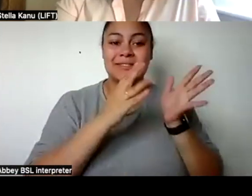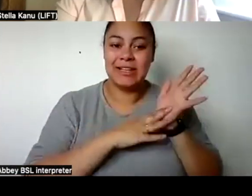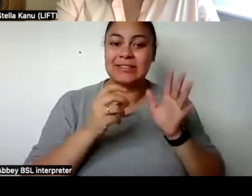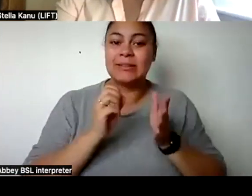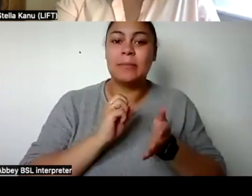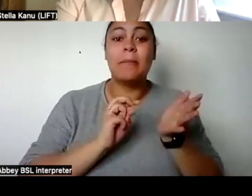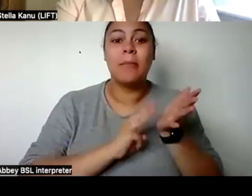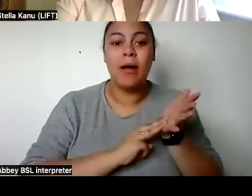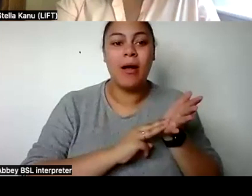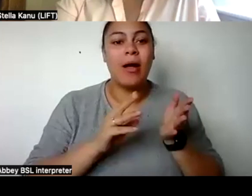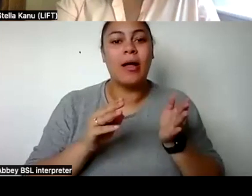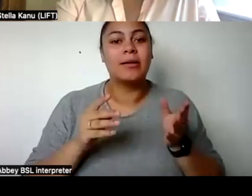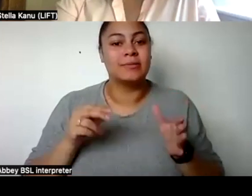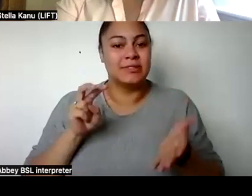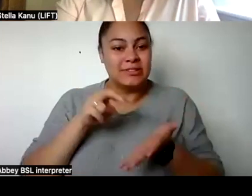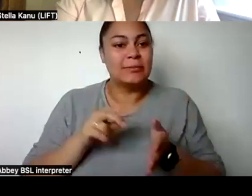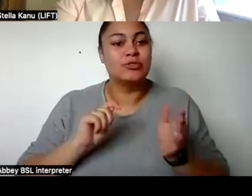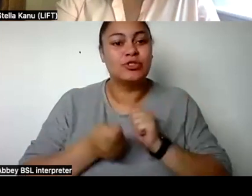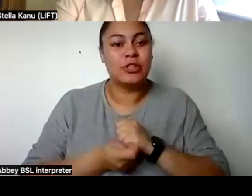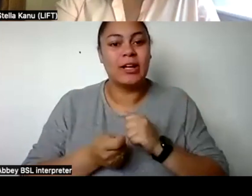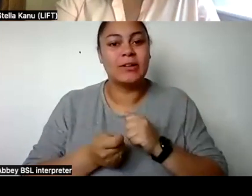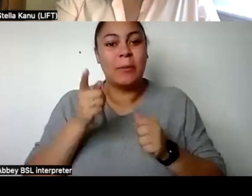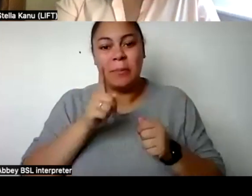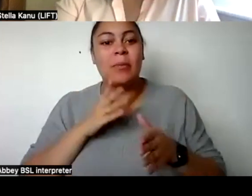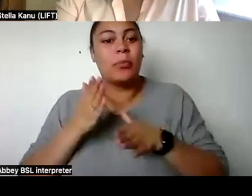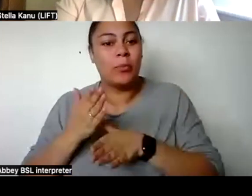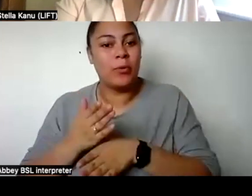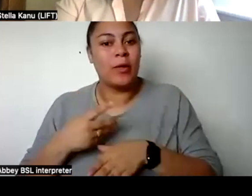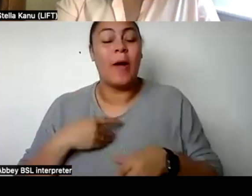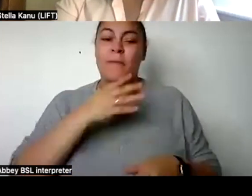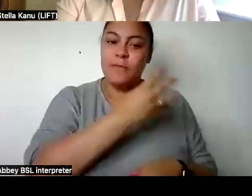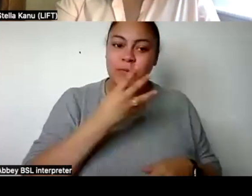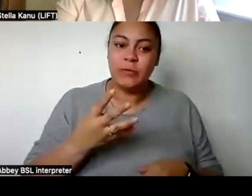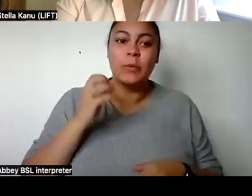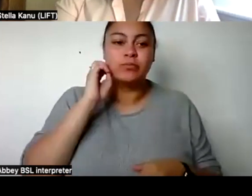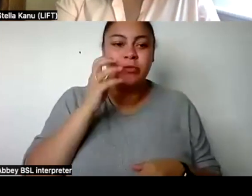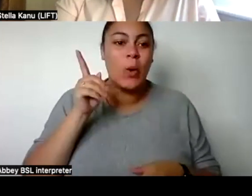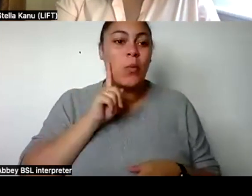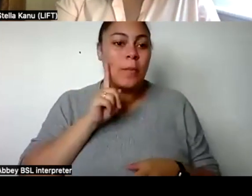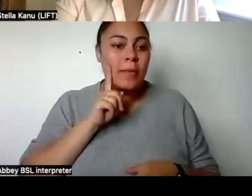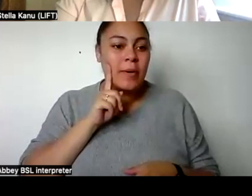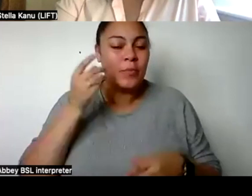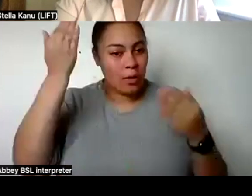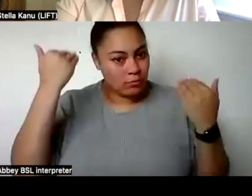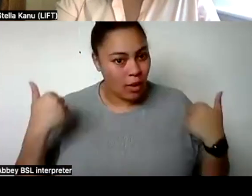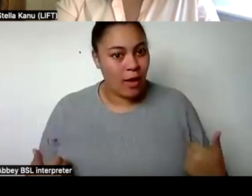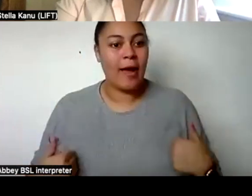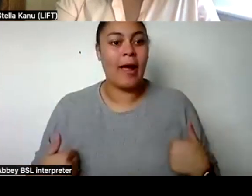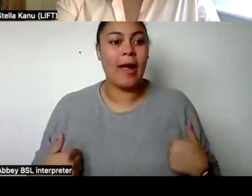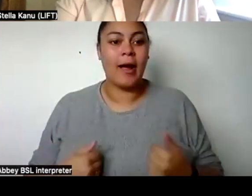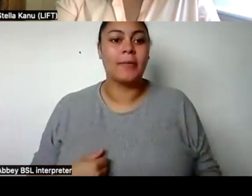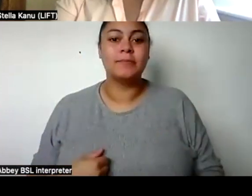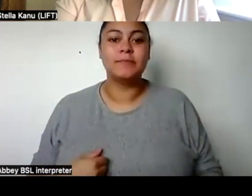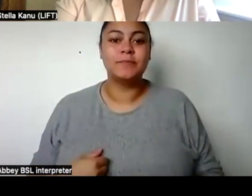of Sector Change at People Make It Work. I'm a 44-year-old brown woman with long, dark hair, and I'm going